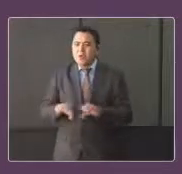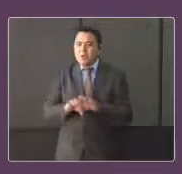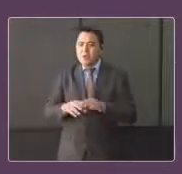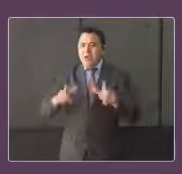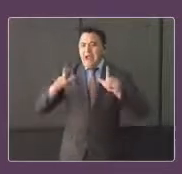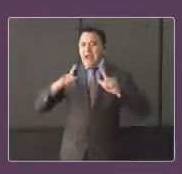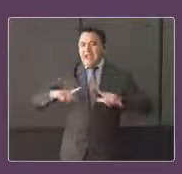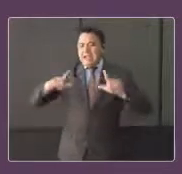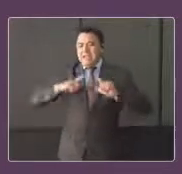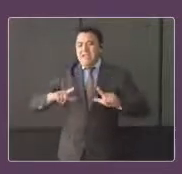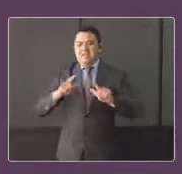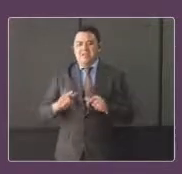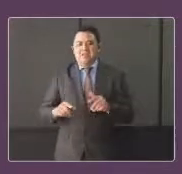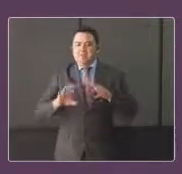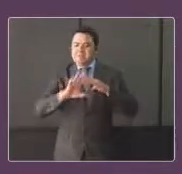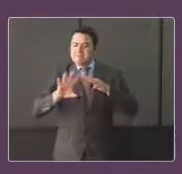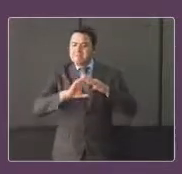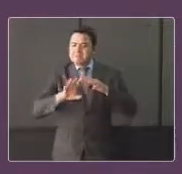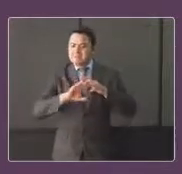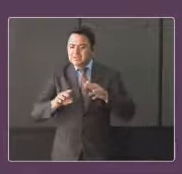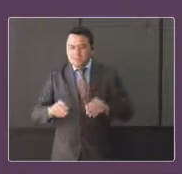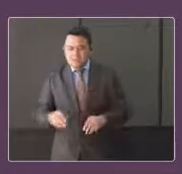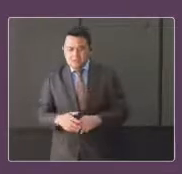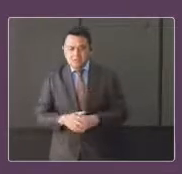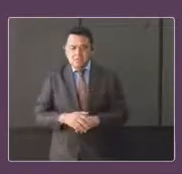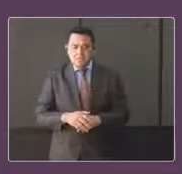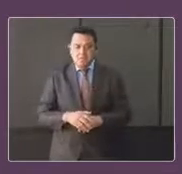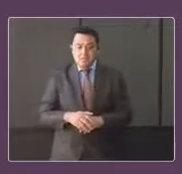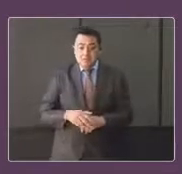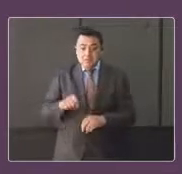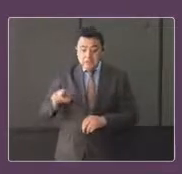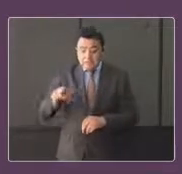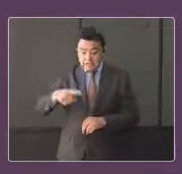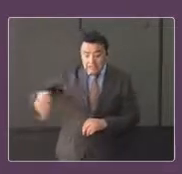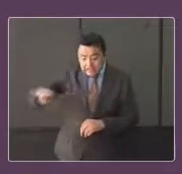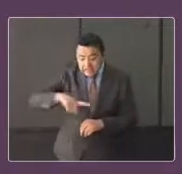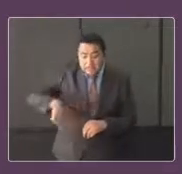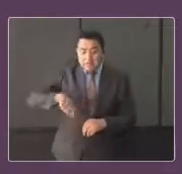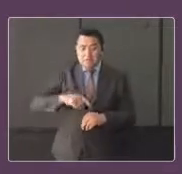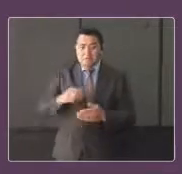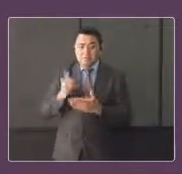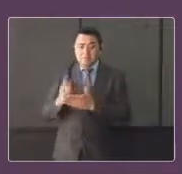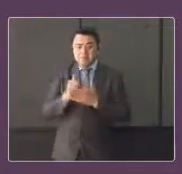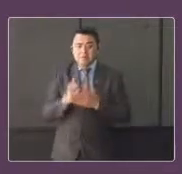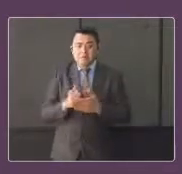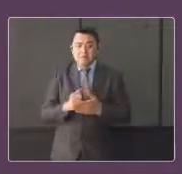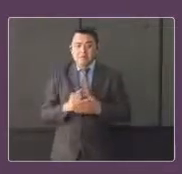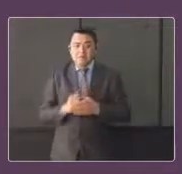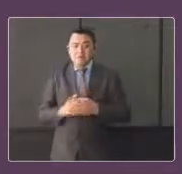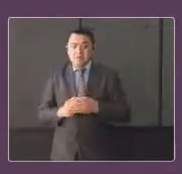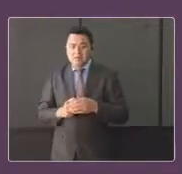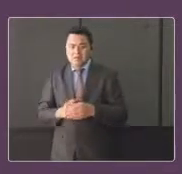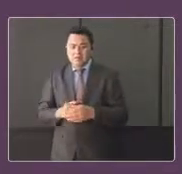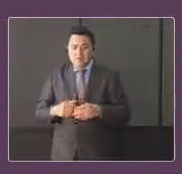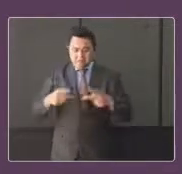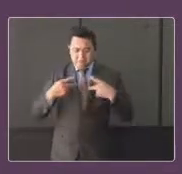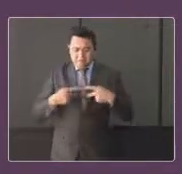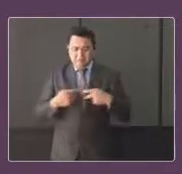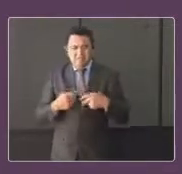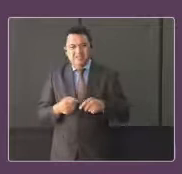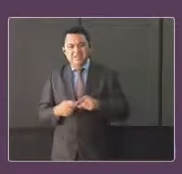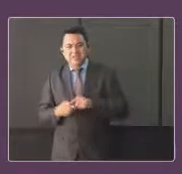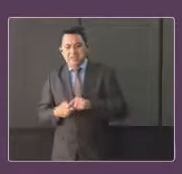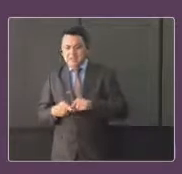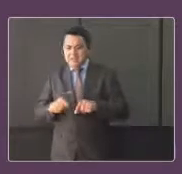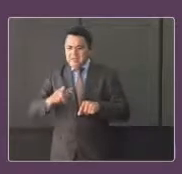They are the ones who disseminate the information and provide these services in the field to the